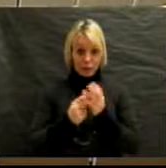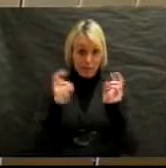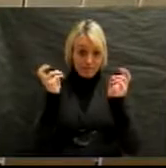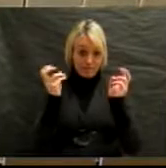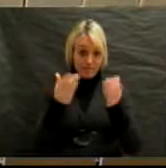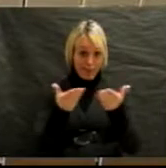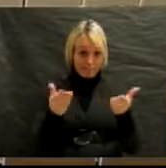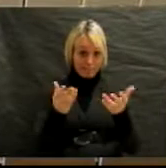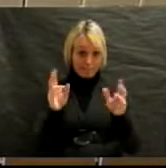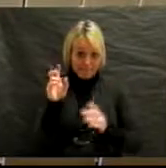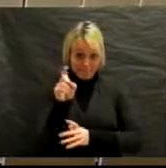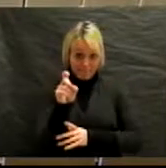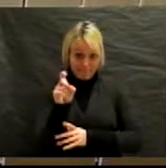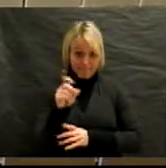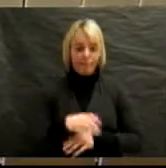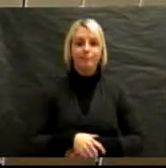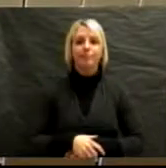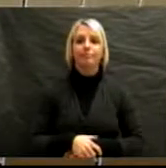Hearing none,